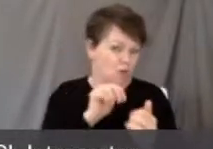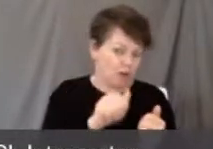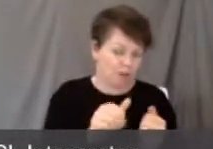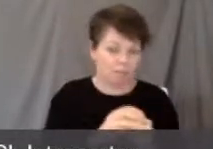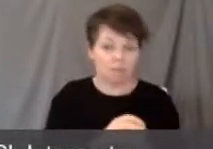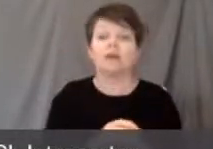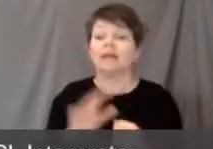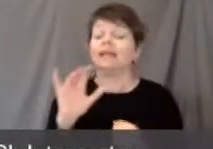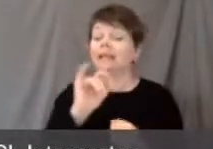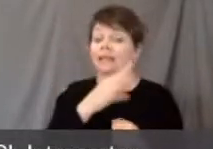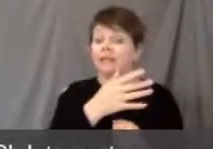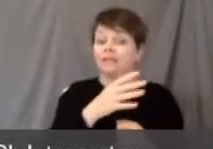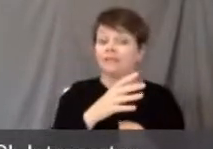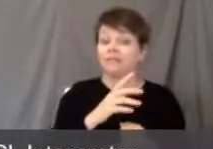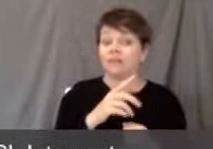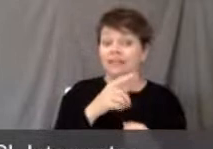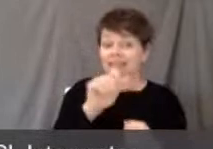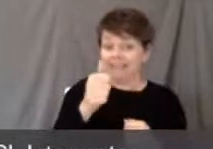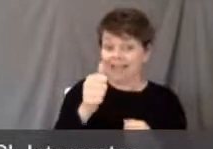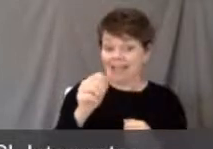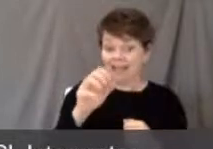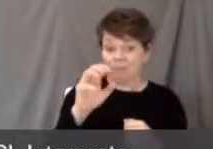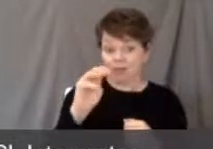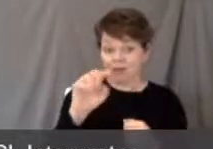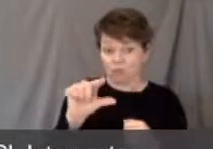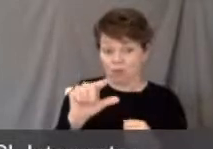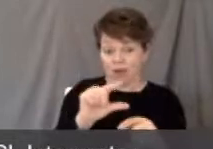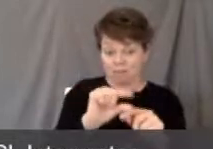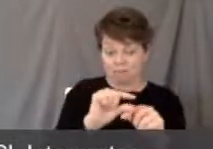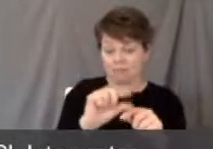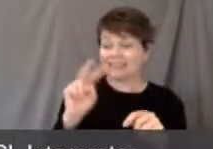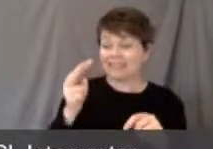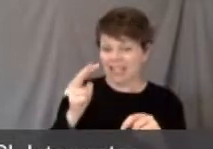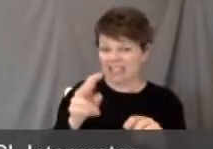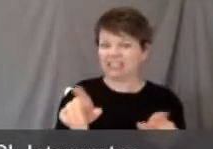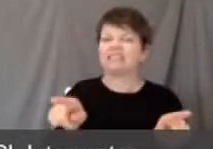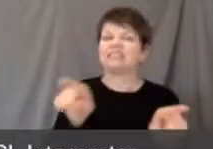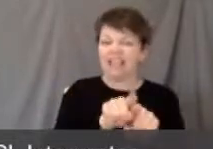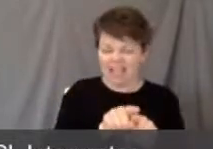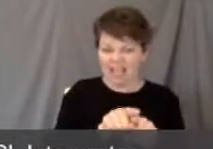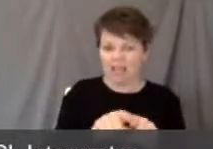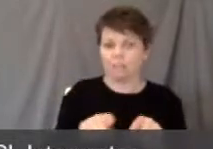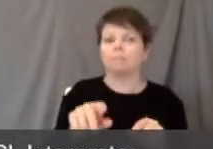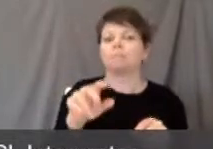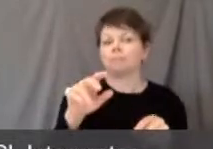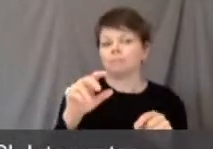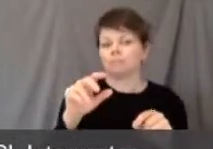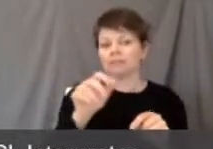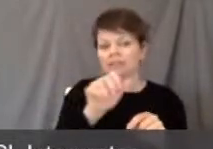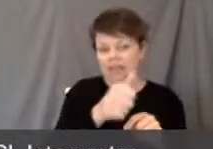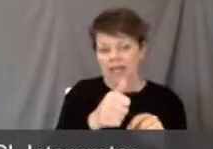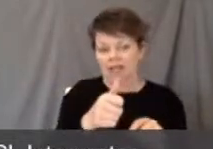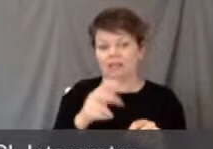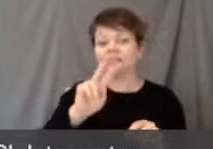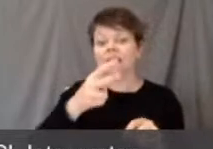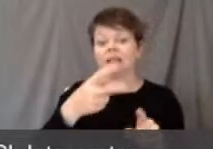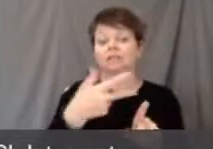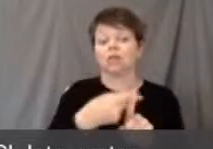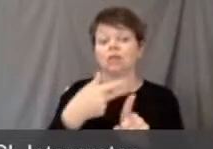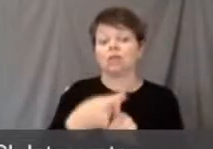recommend continuing with the 10 microgram dose for the second dose, but you can choose to give them the full 30 microgram dose if they're over